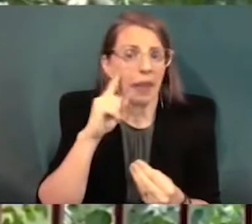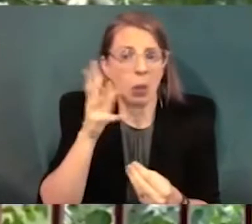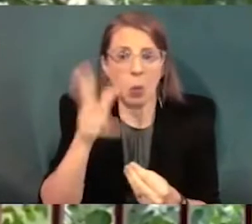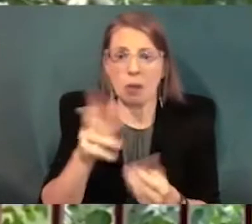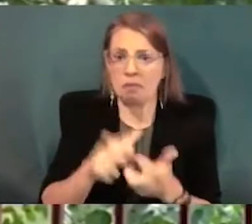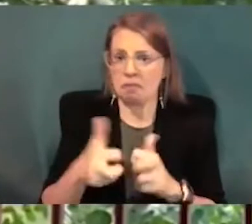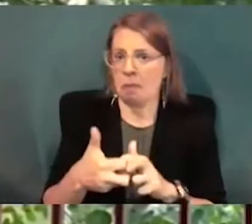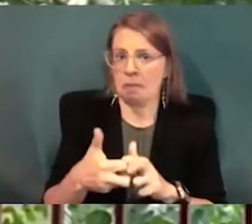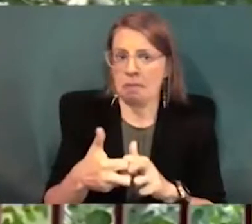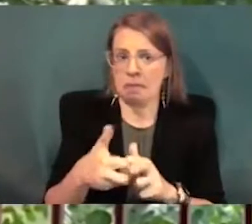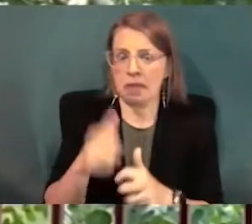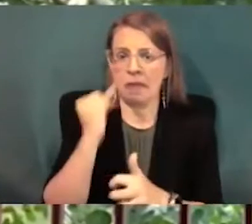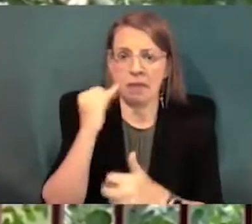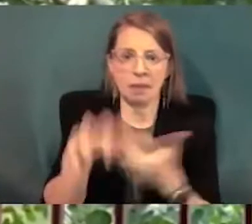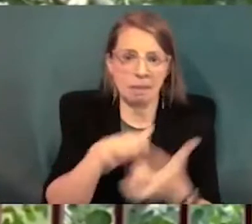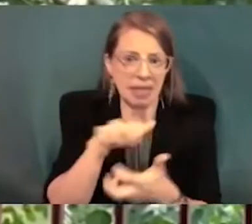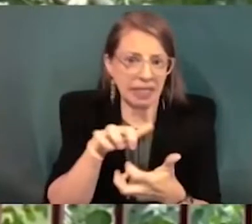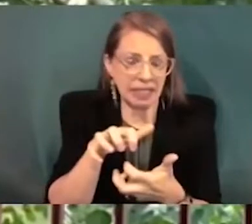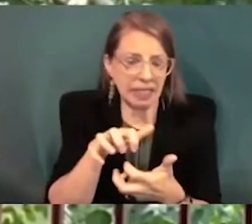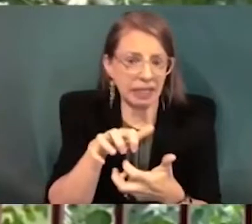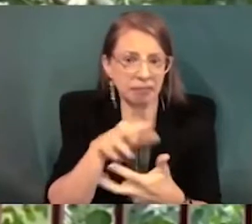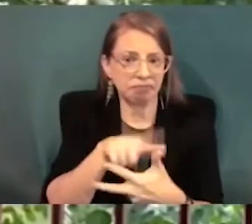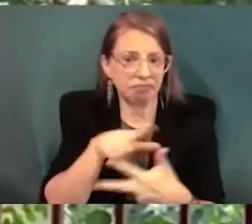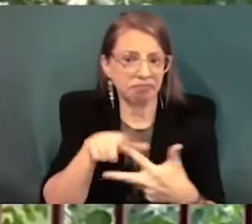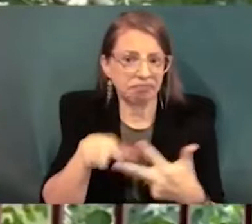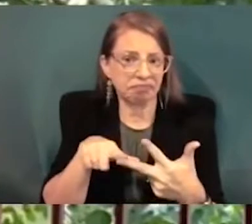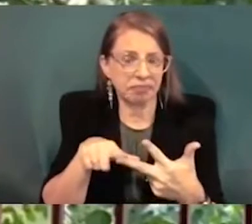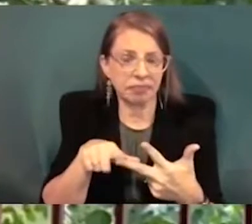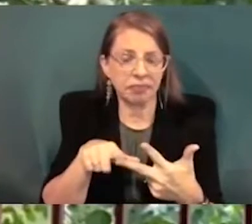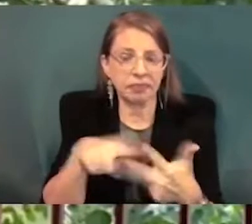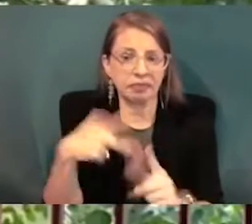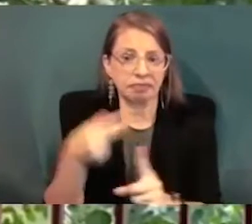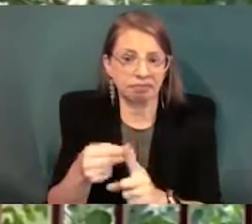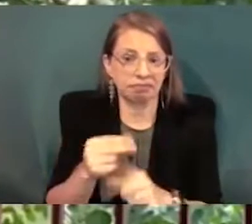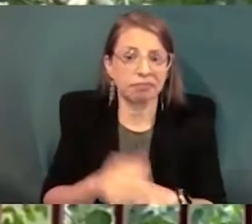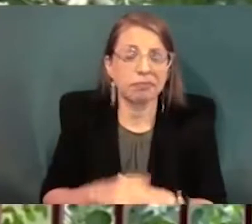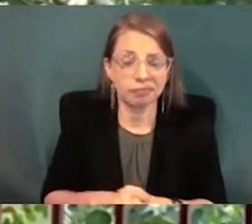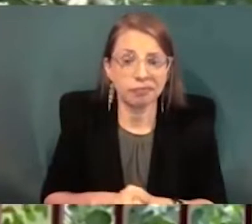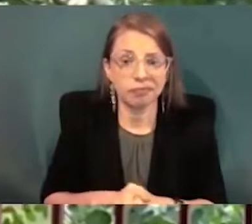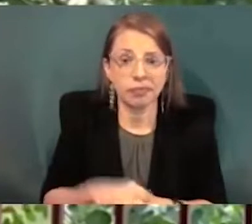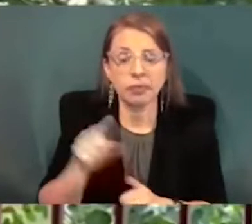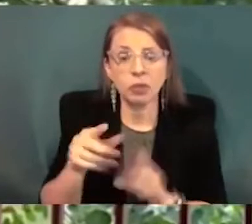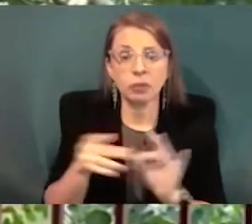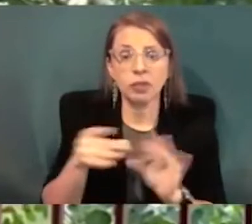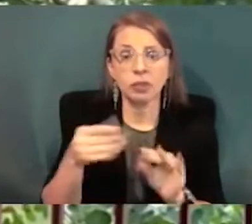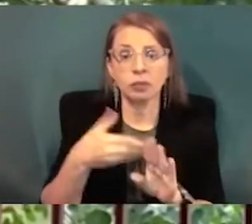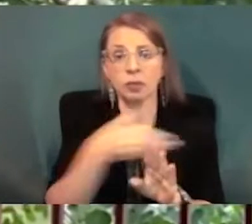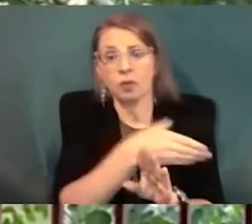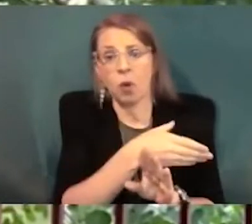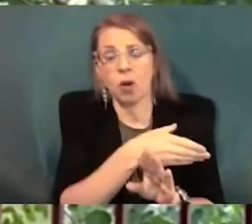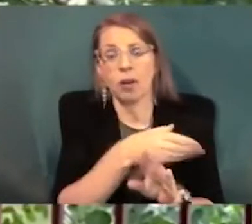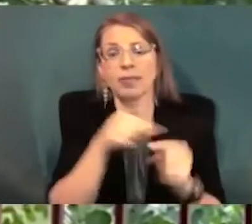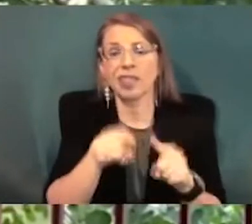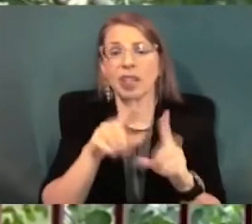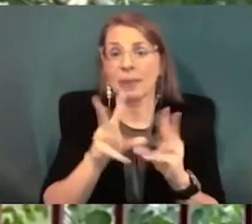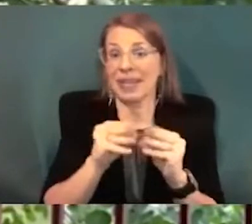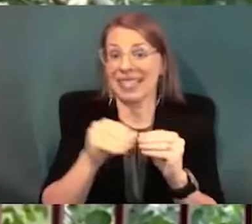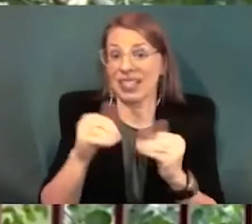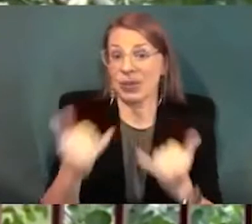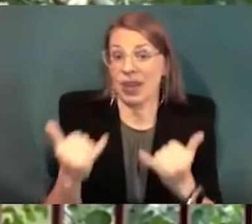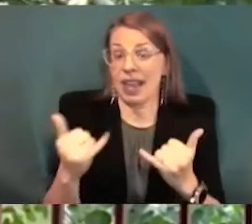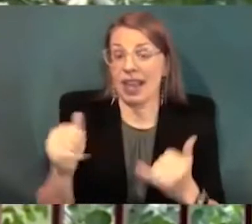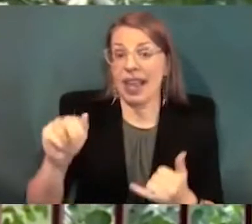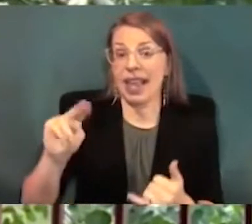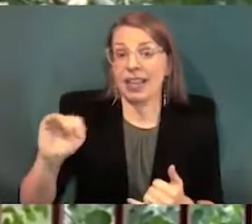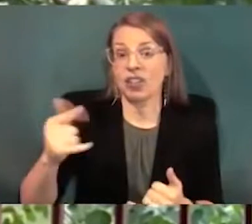or a safety signal with the mixing if that happens. And just as you mentioned earlier on in that meeting today, Angela